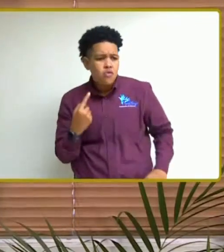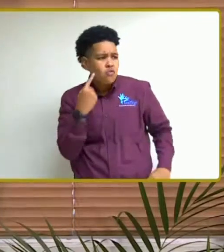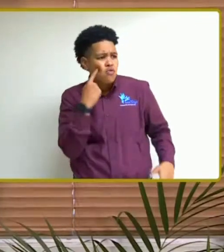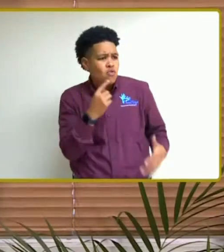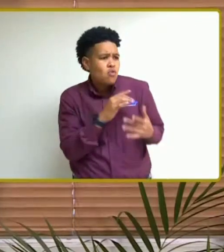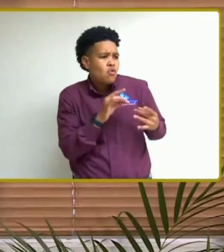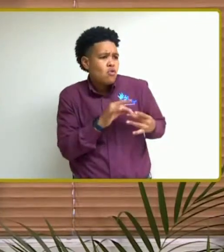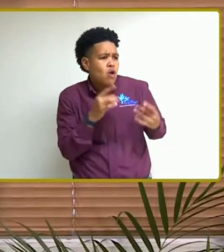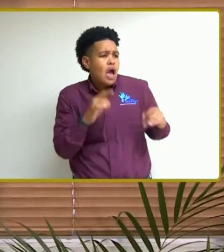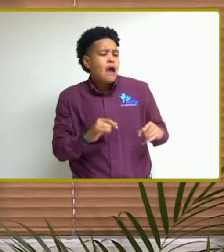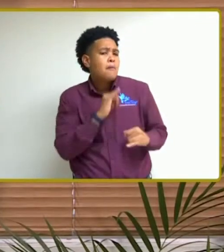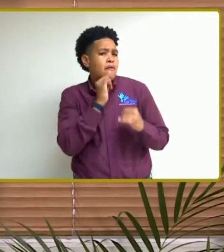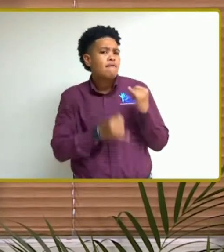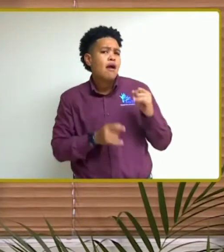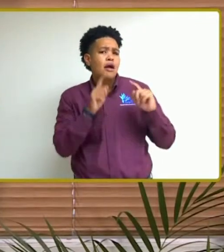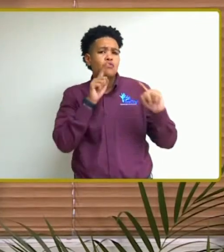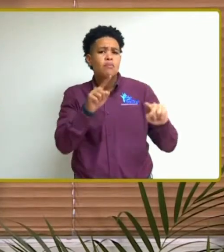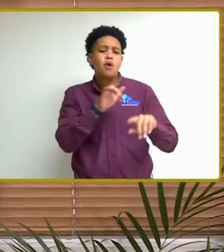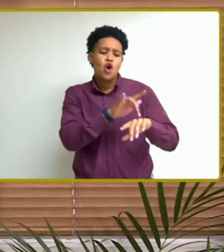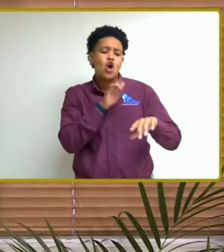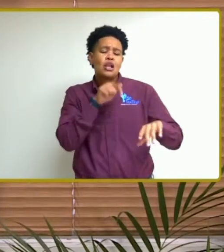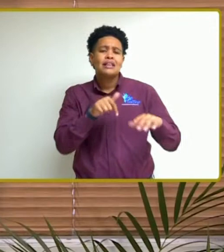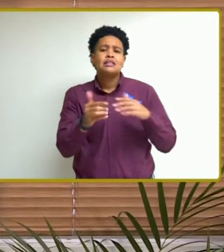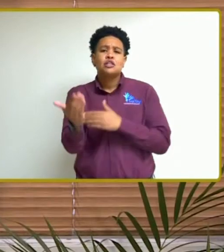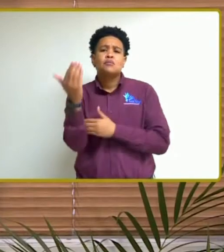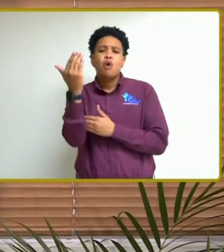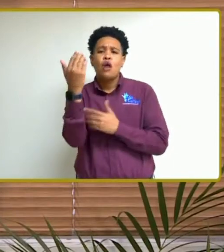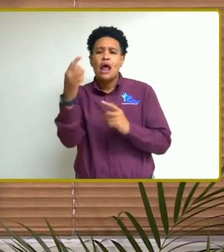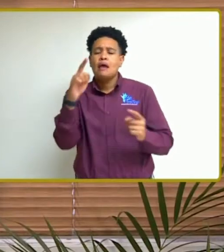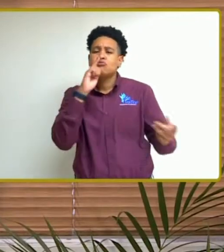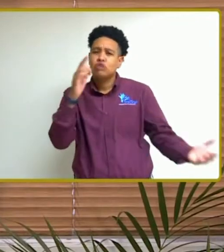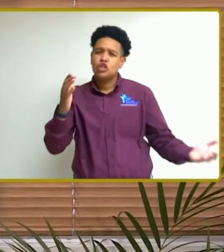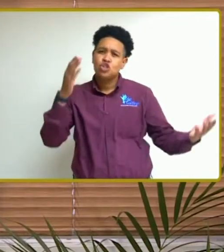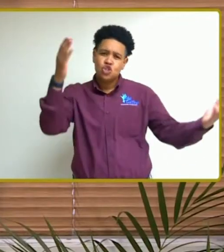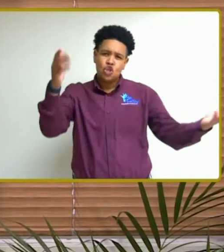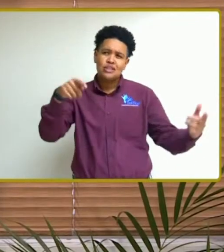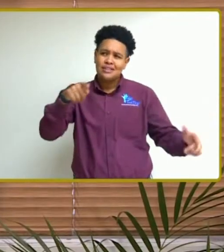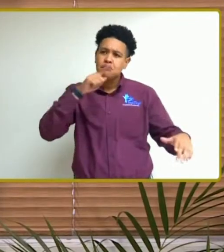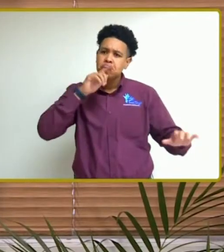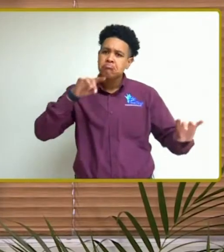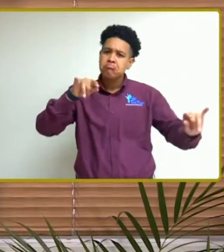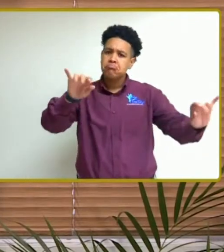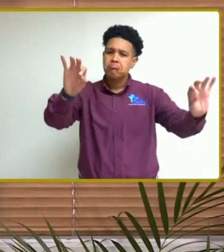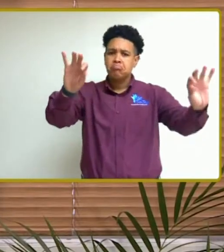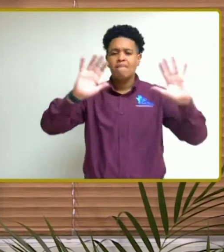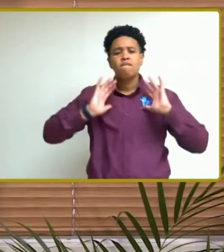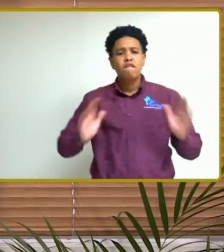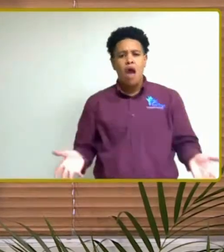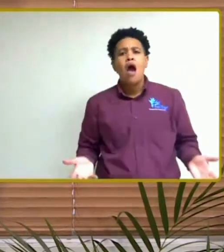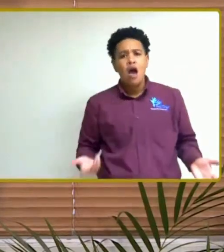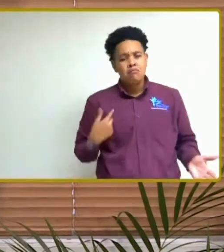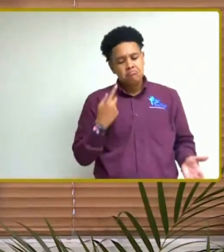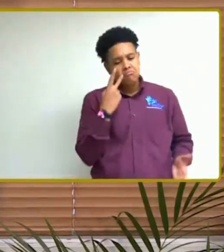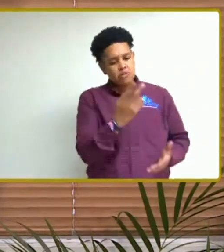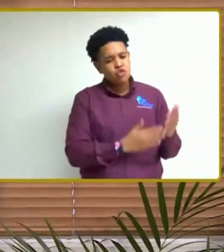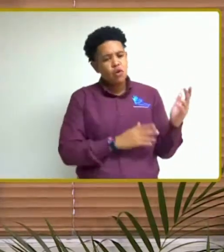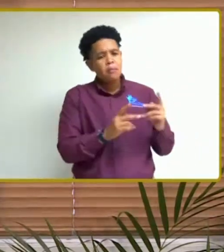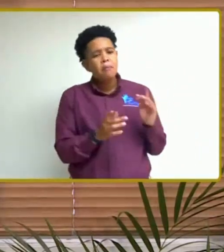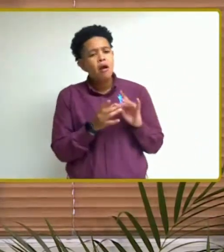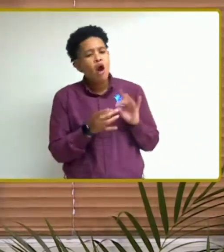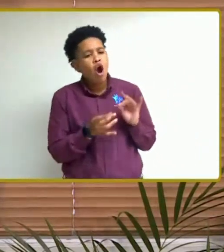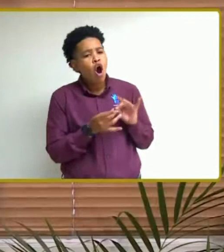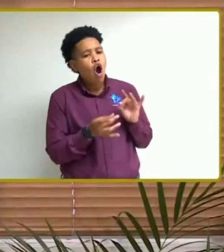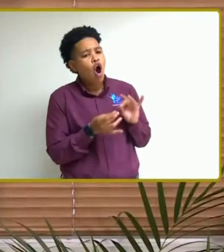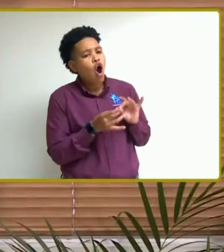report earlier this morning suggests that it went well. I've seen some persons commenting